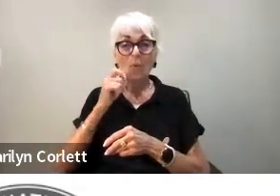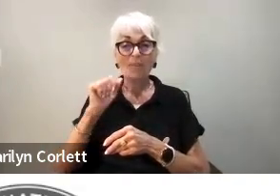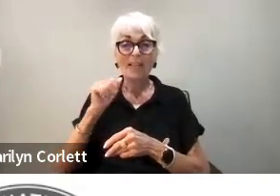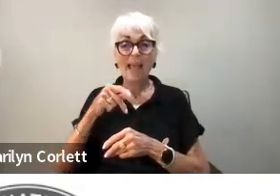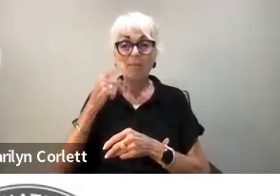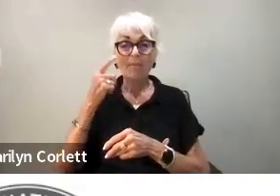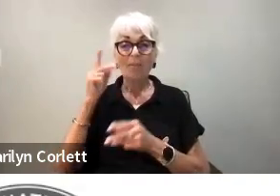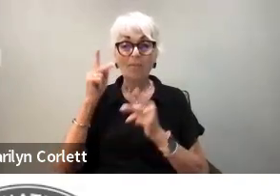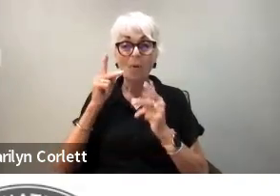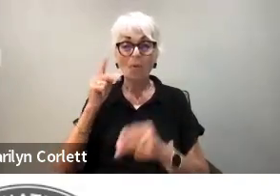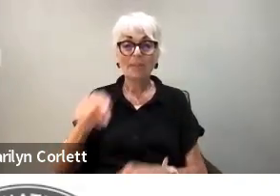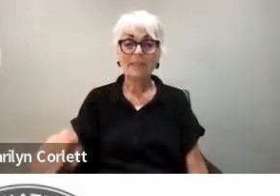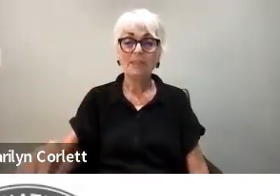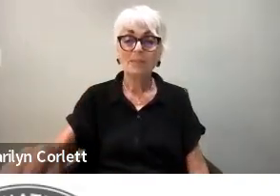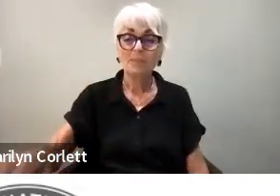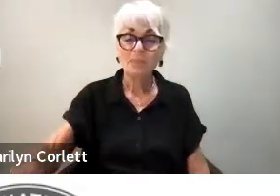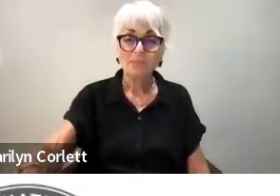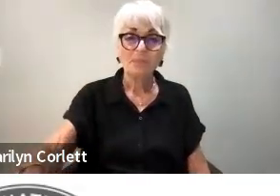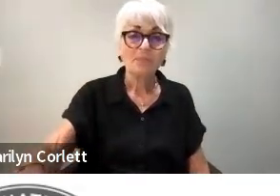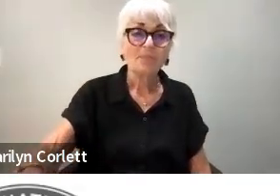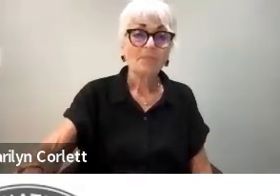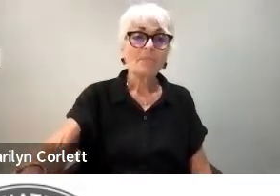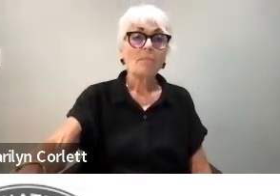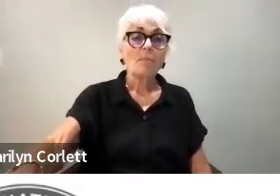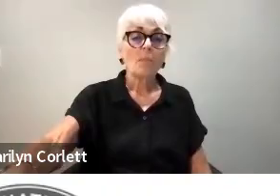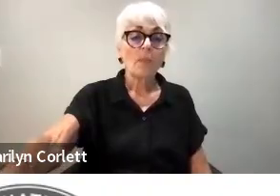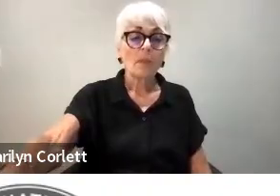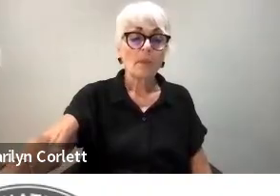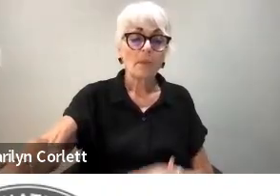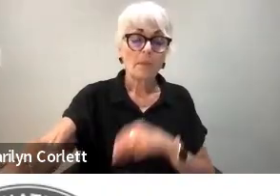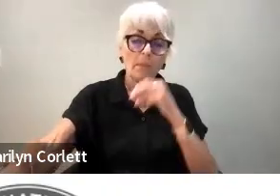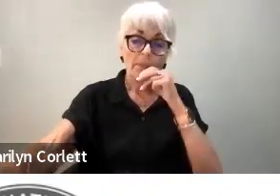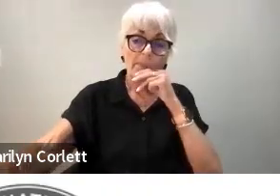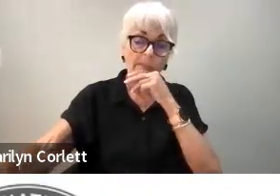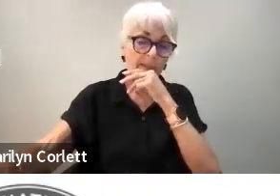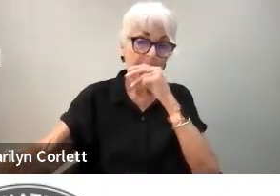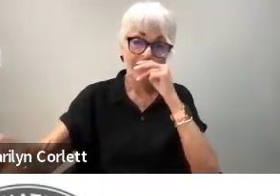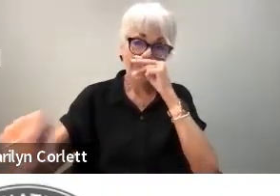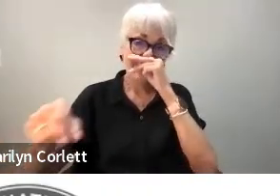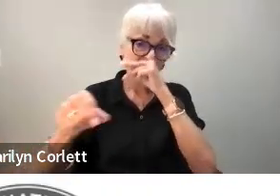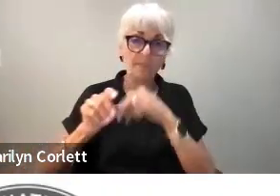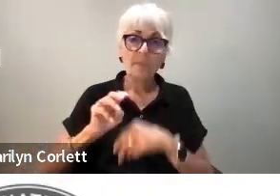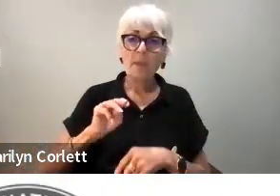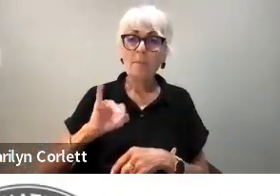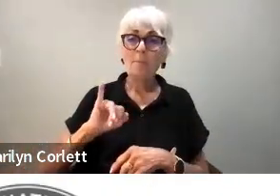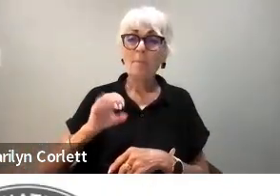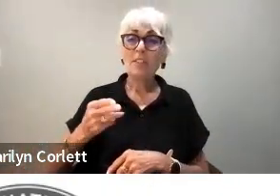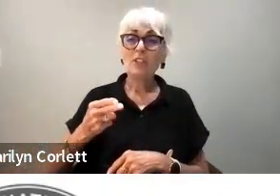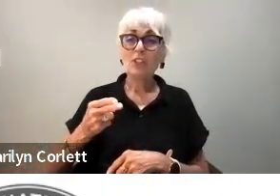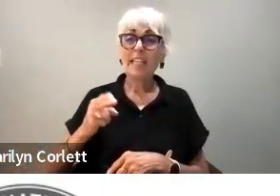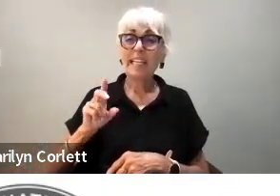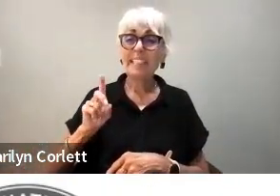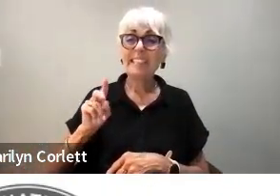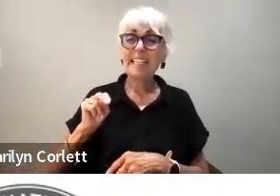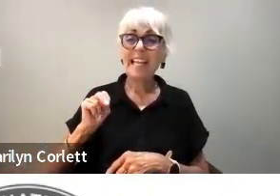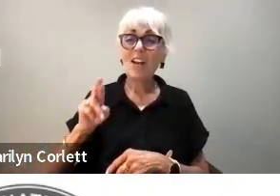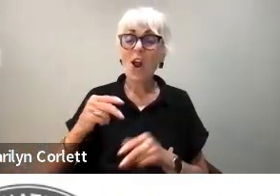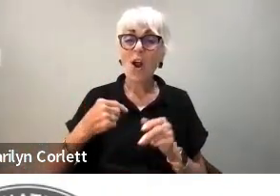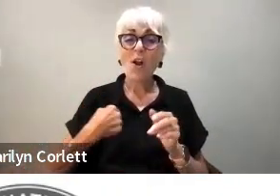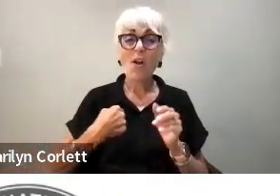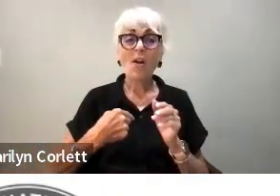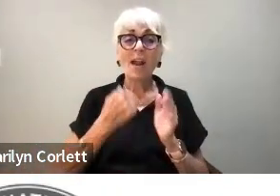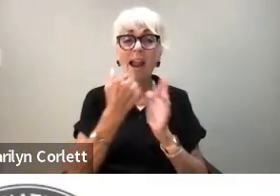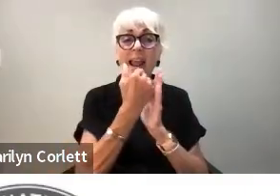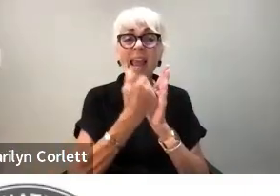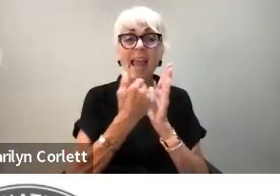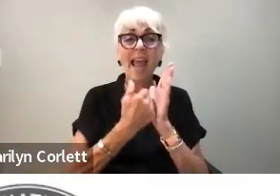folks. I have the Michigan DNR on here because with